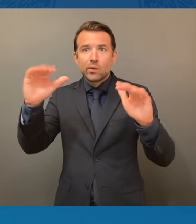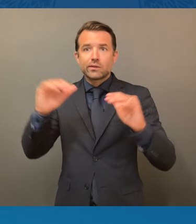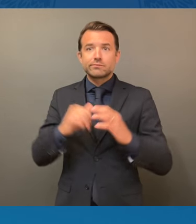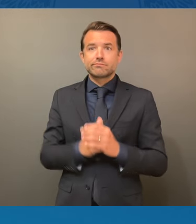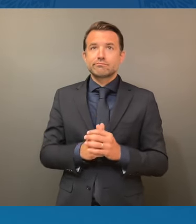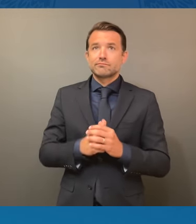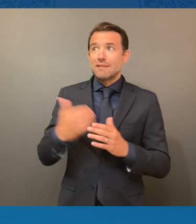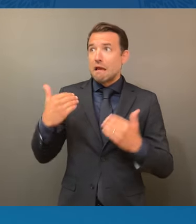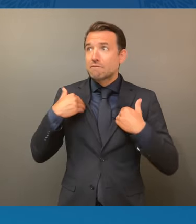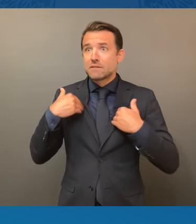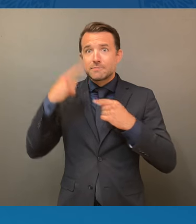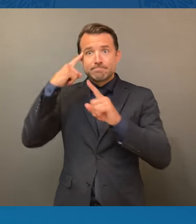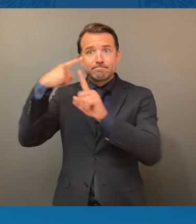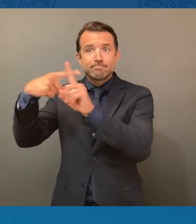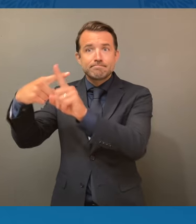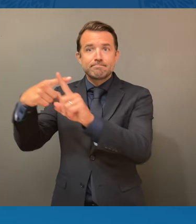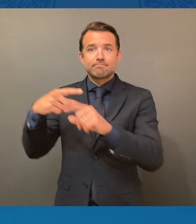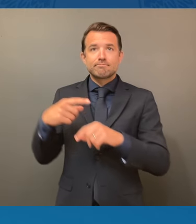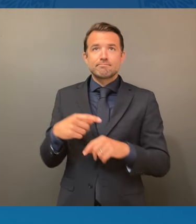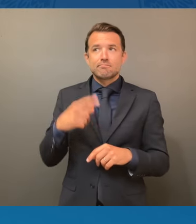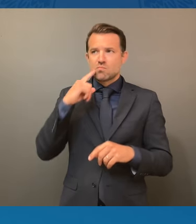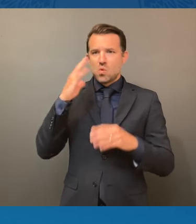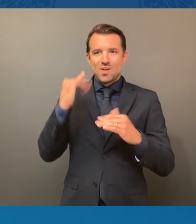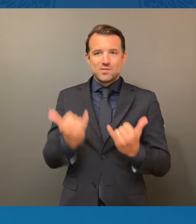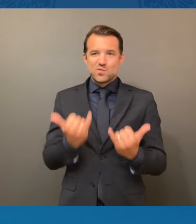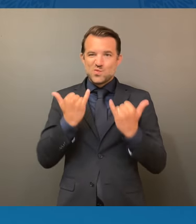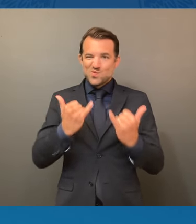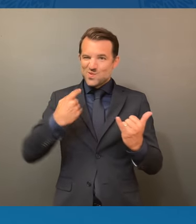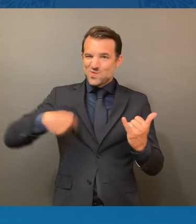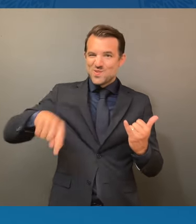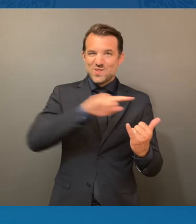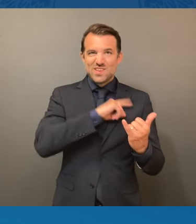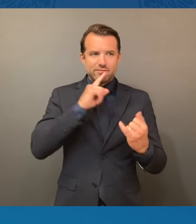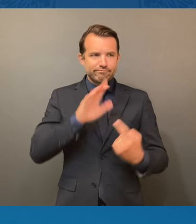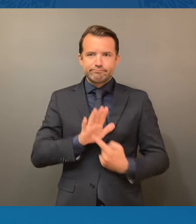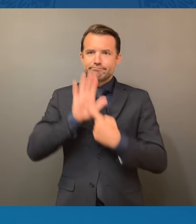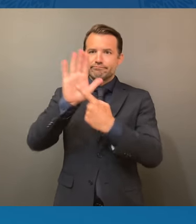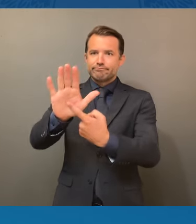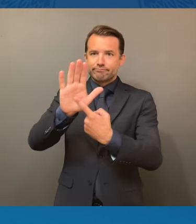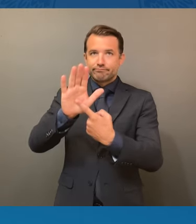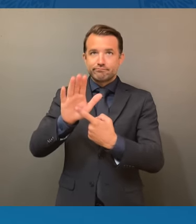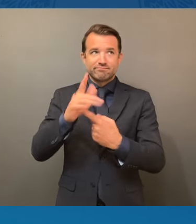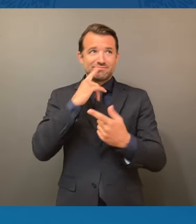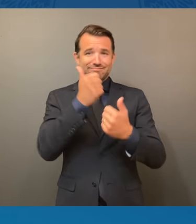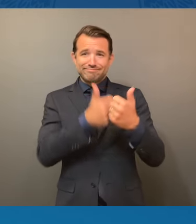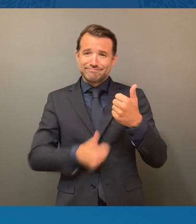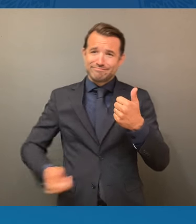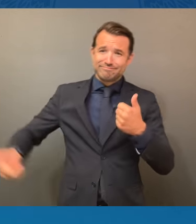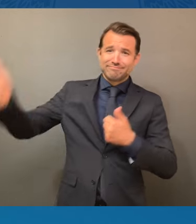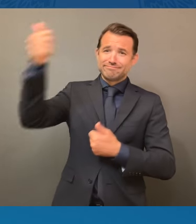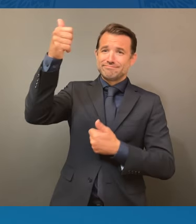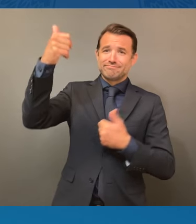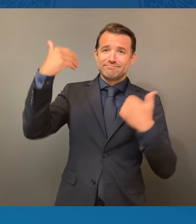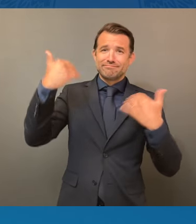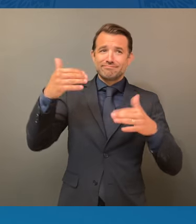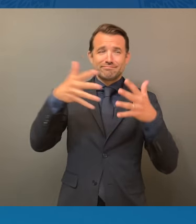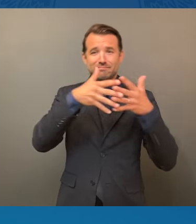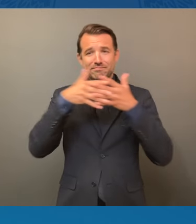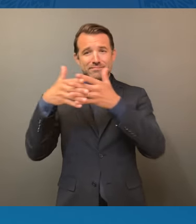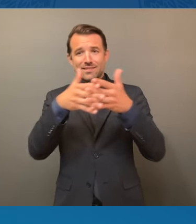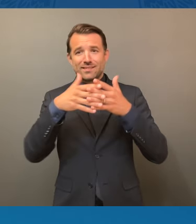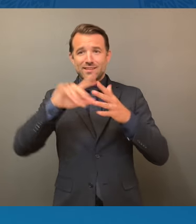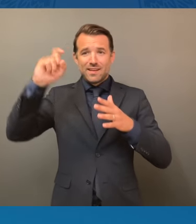because we now have representation at the highest levels of government. This is power.